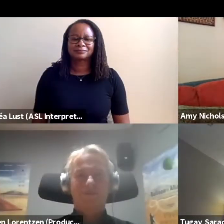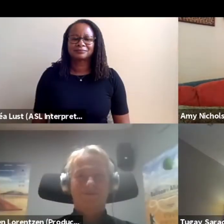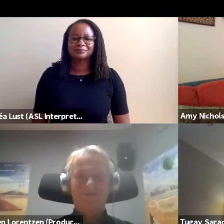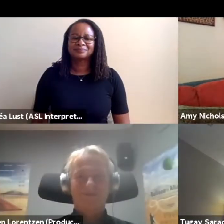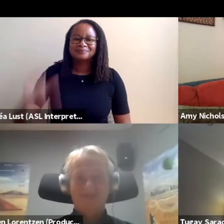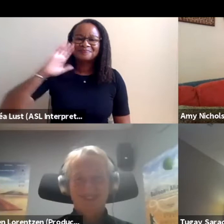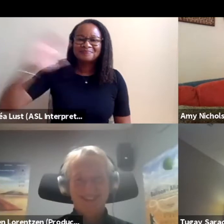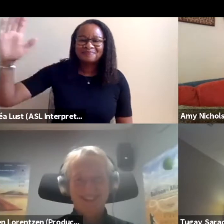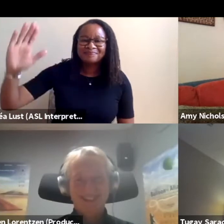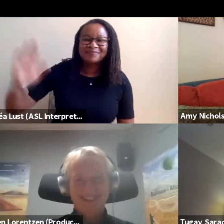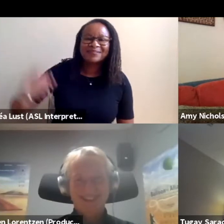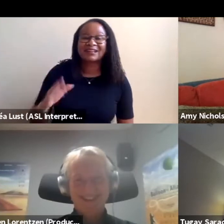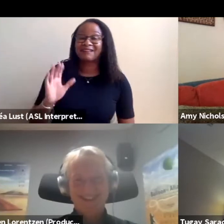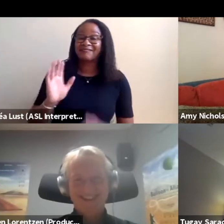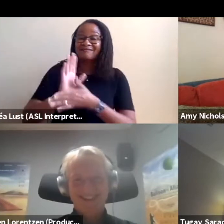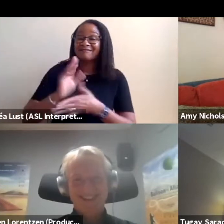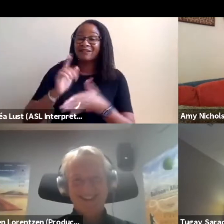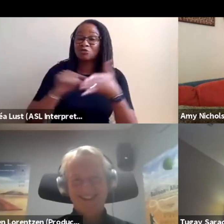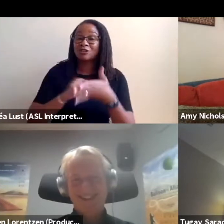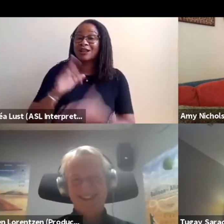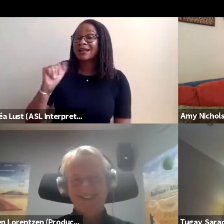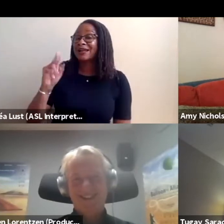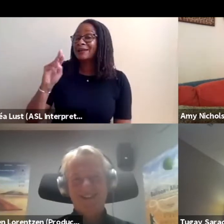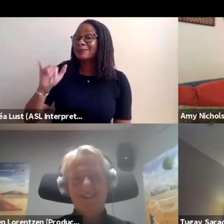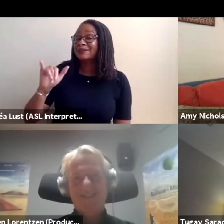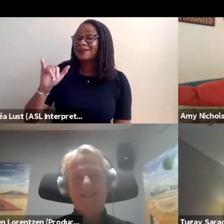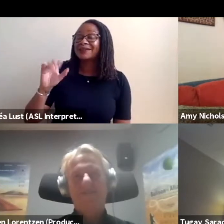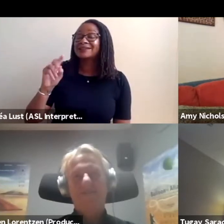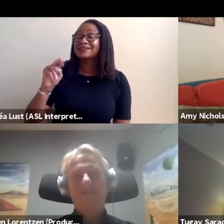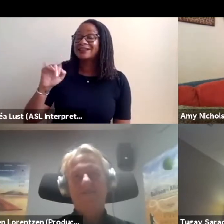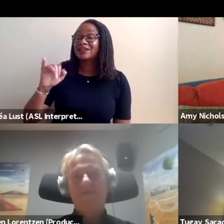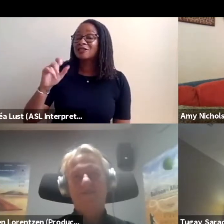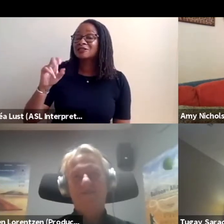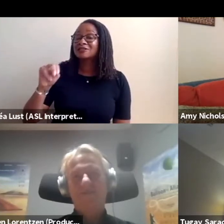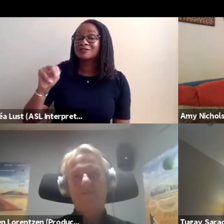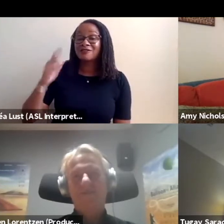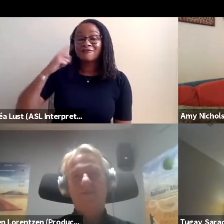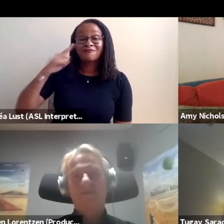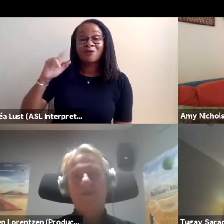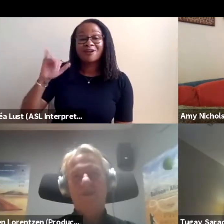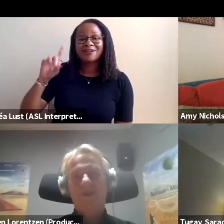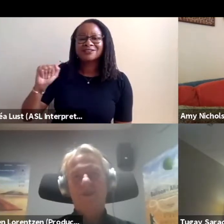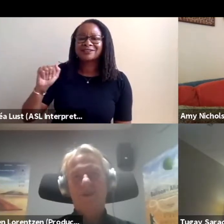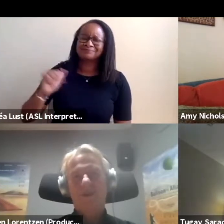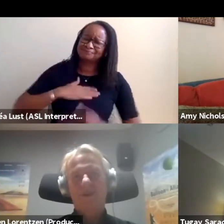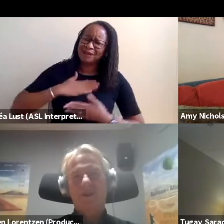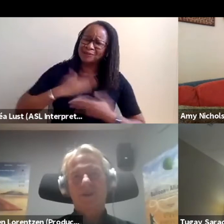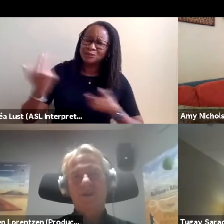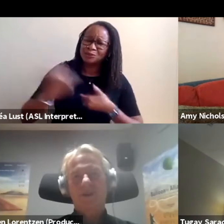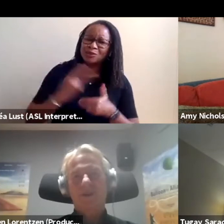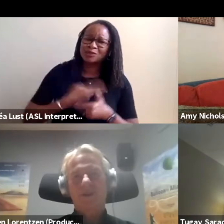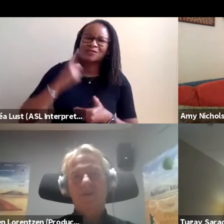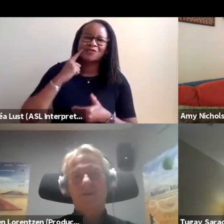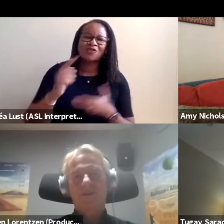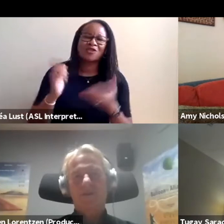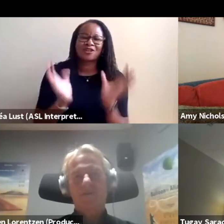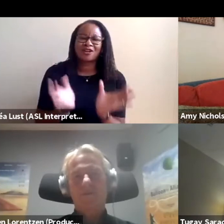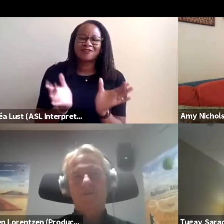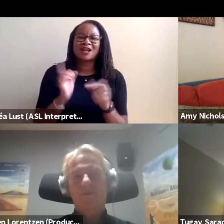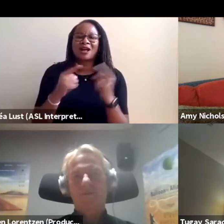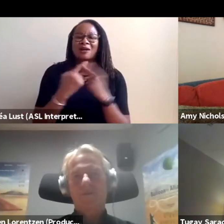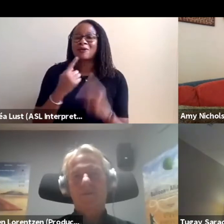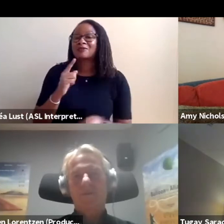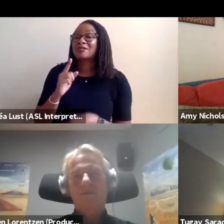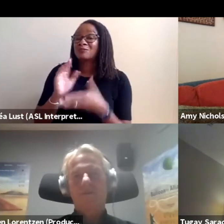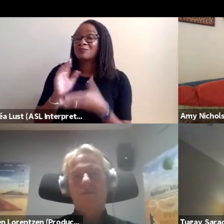Hello, I'm film critic Amy Nicholson, and on behalf of the IDA, I'm so pleased that you have joined us for this conversation about Seyran Ateş,